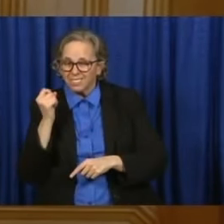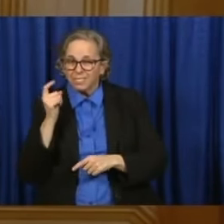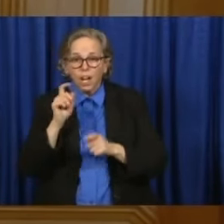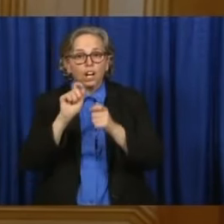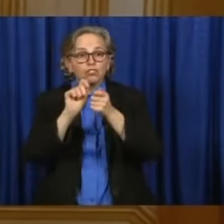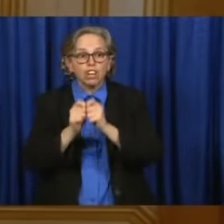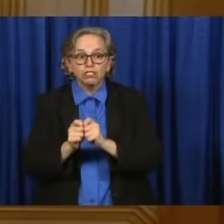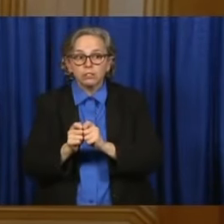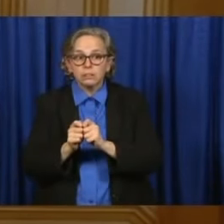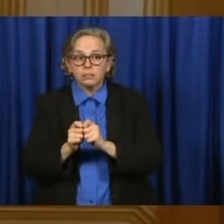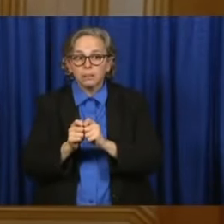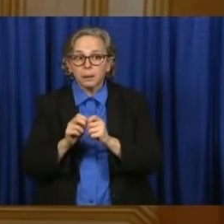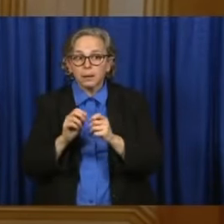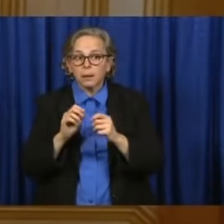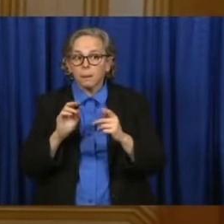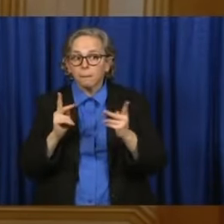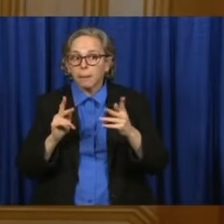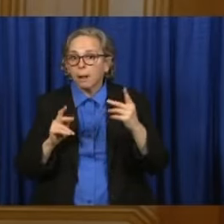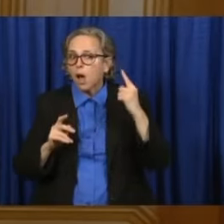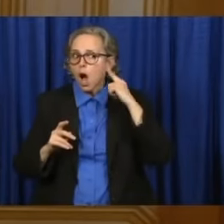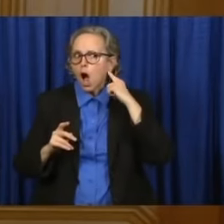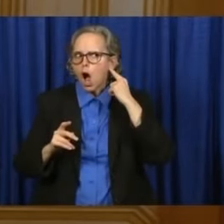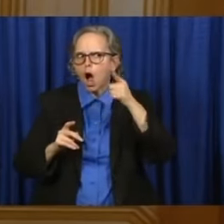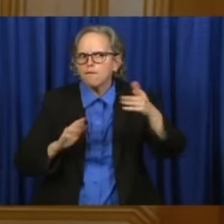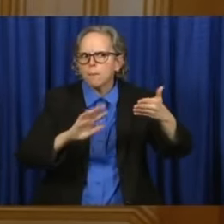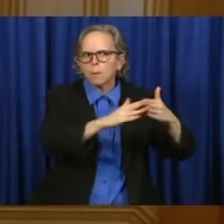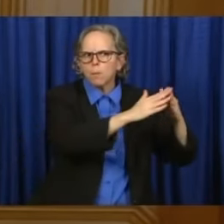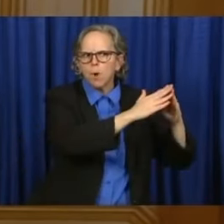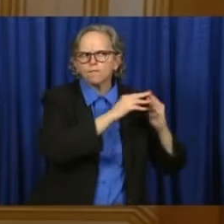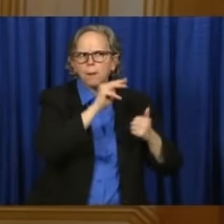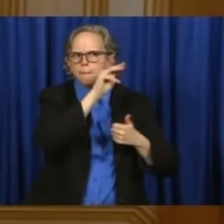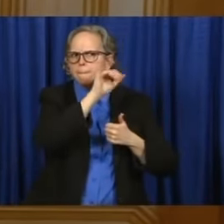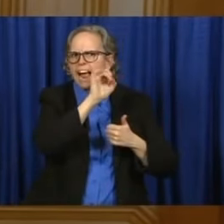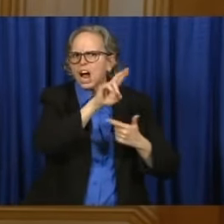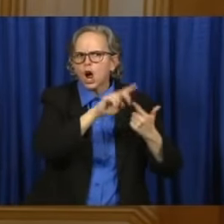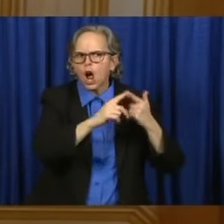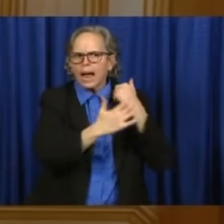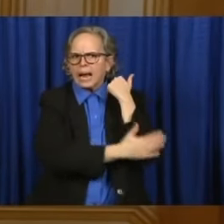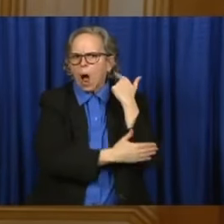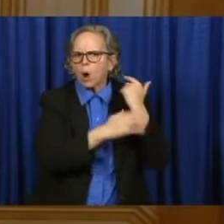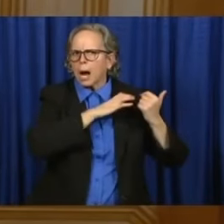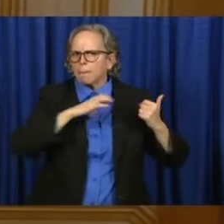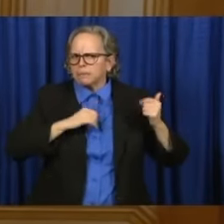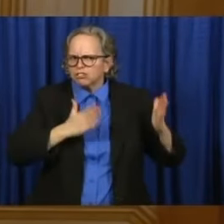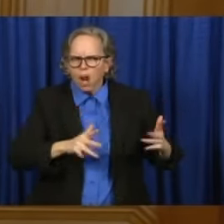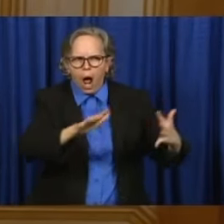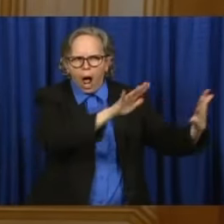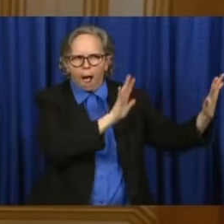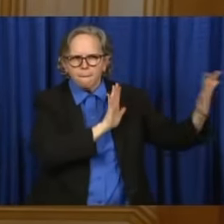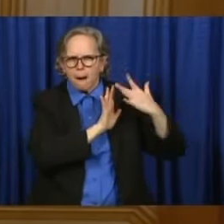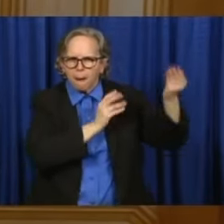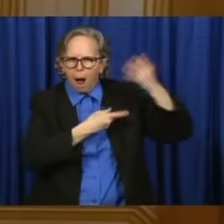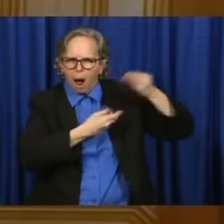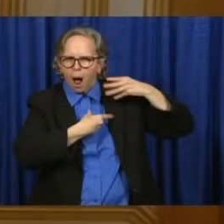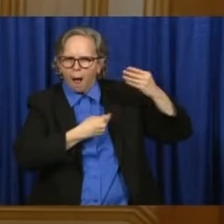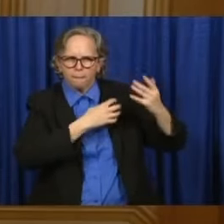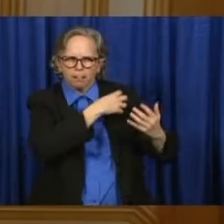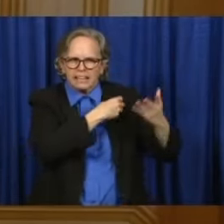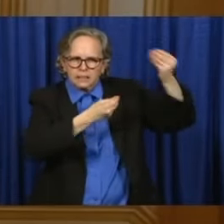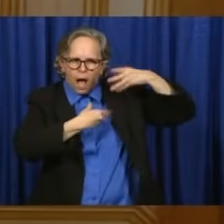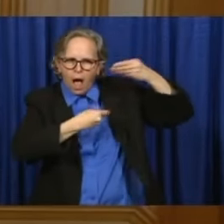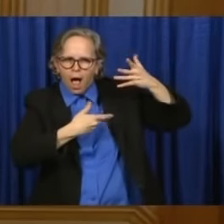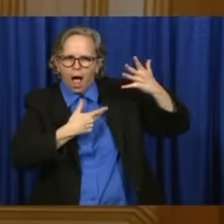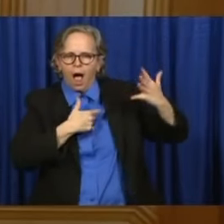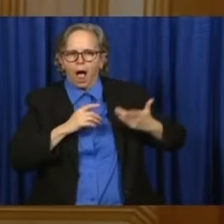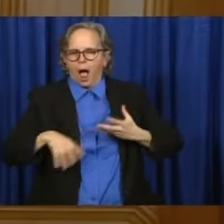heard from mayors, from county commissioners, from local officials, from police, from sheriffs, but also from